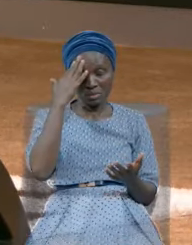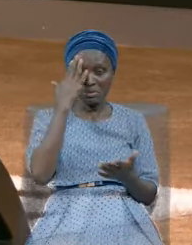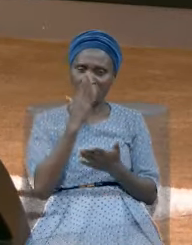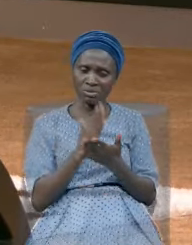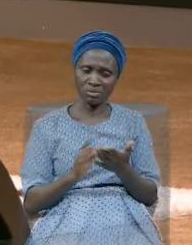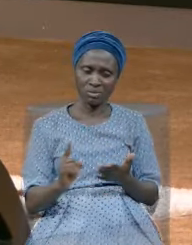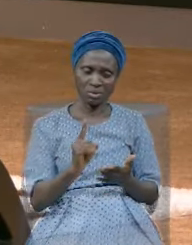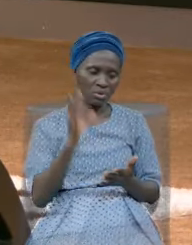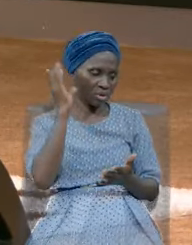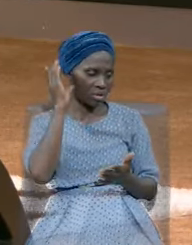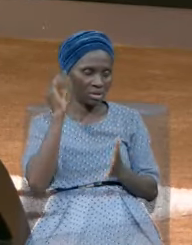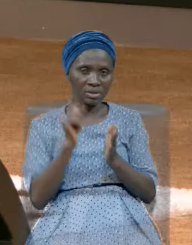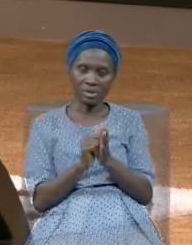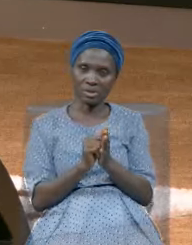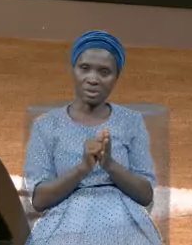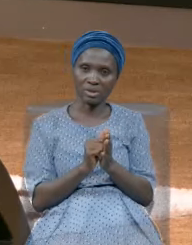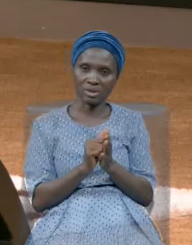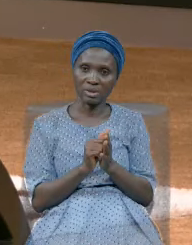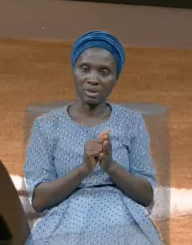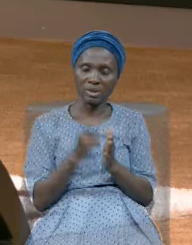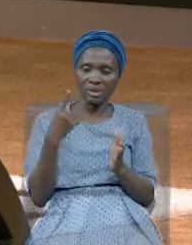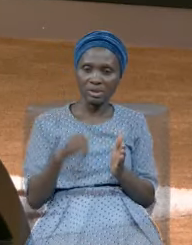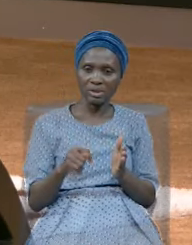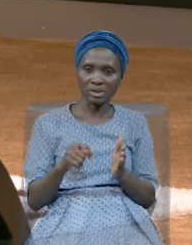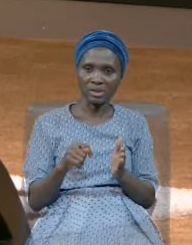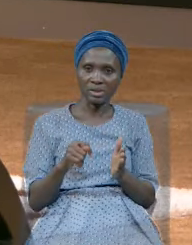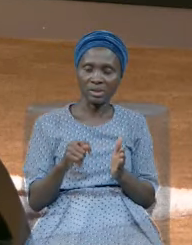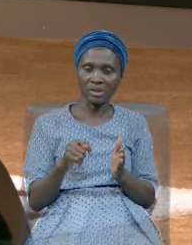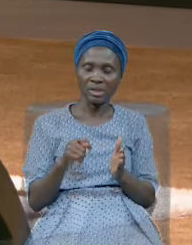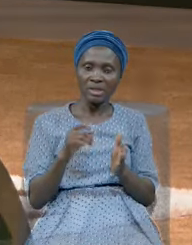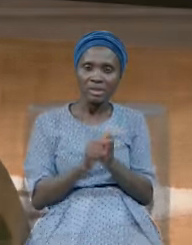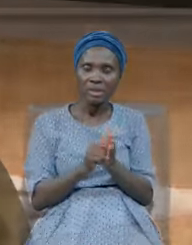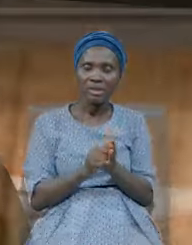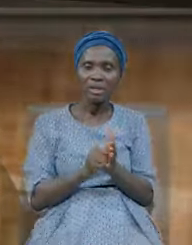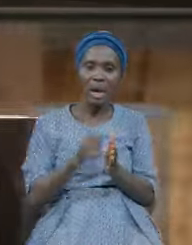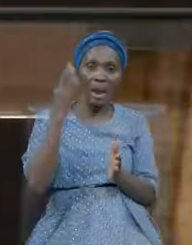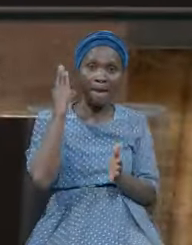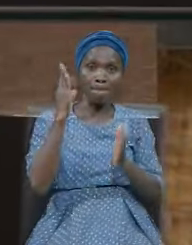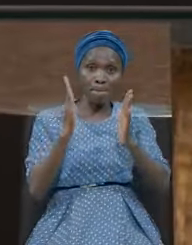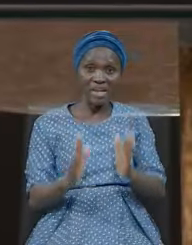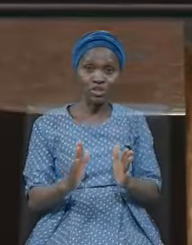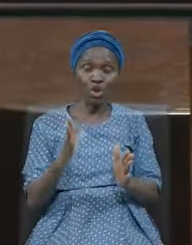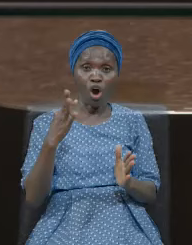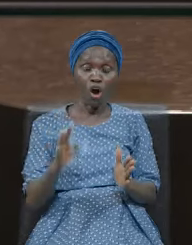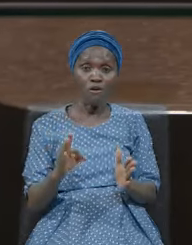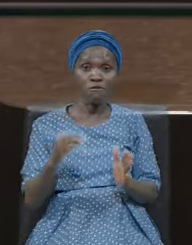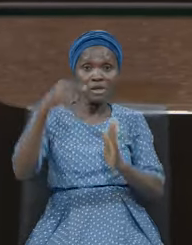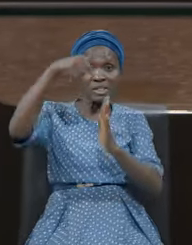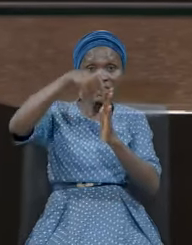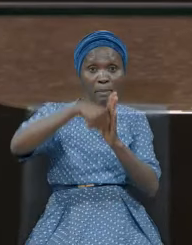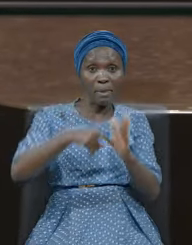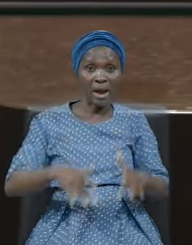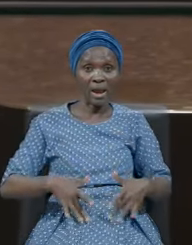that the GS of D.Life has relocated